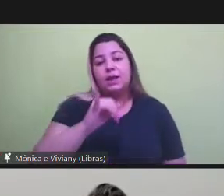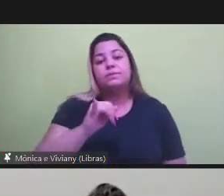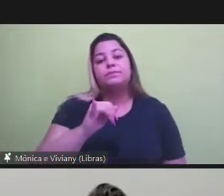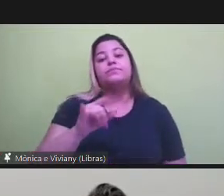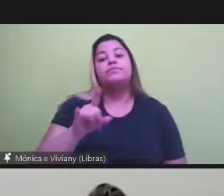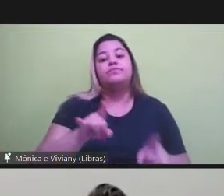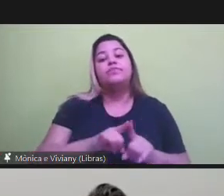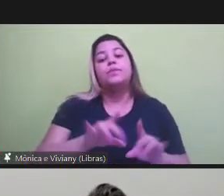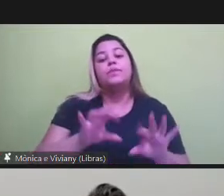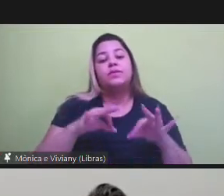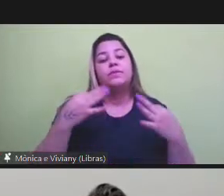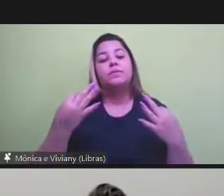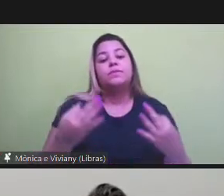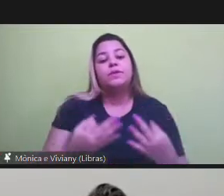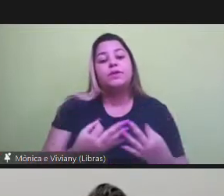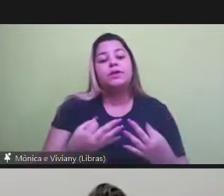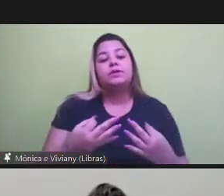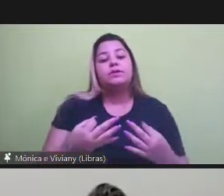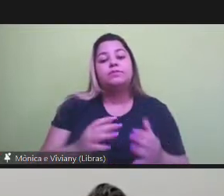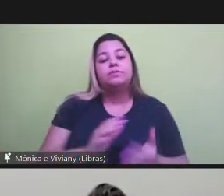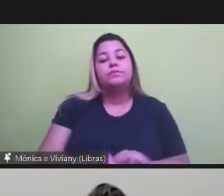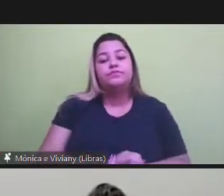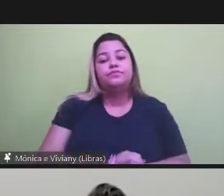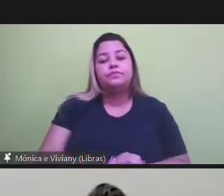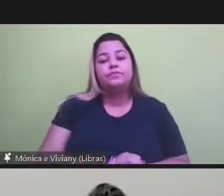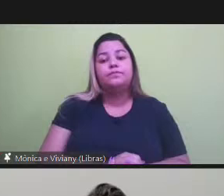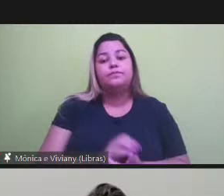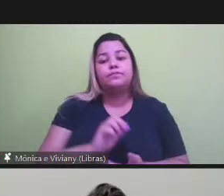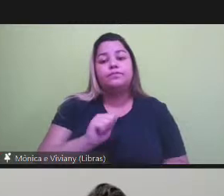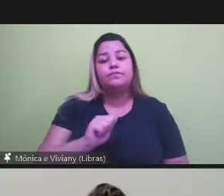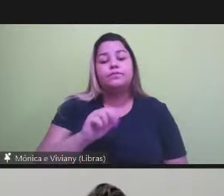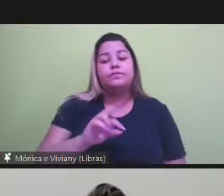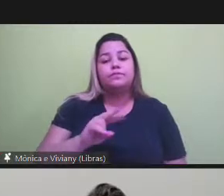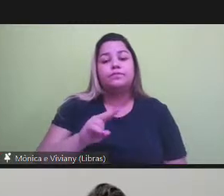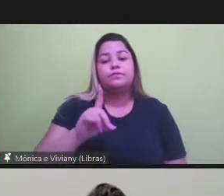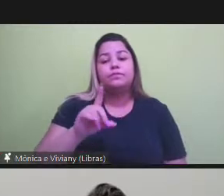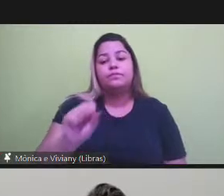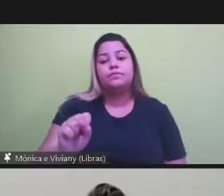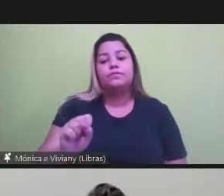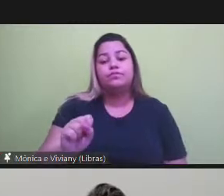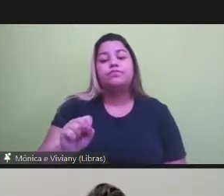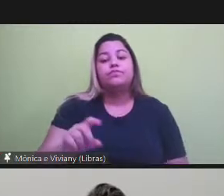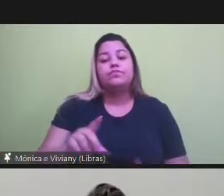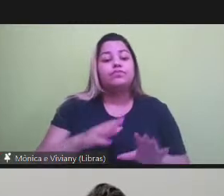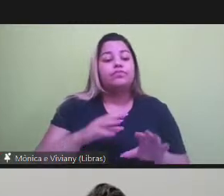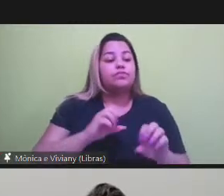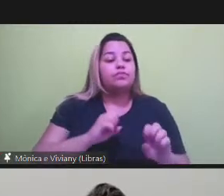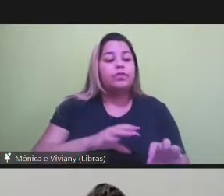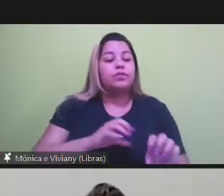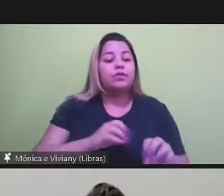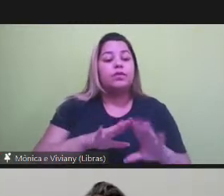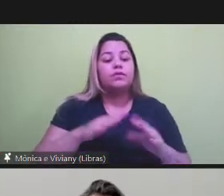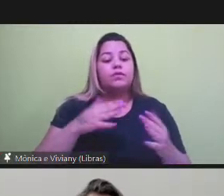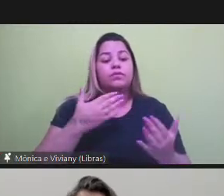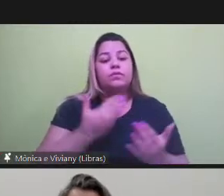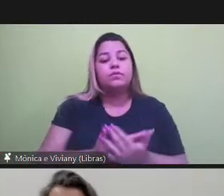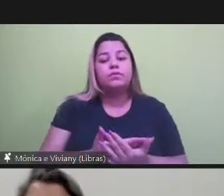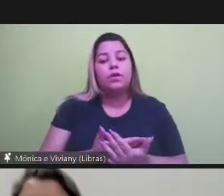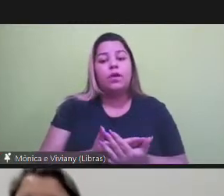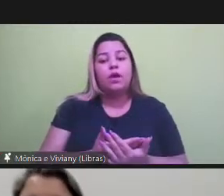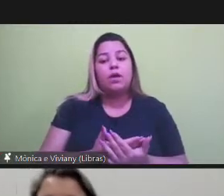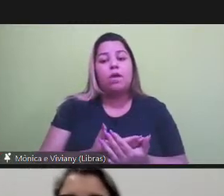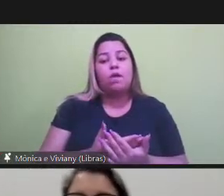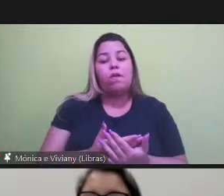parents and the families in what would be the activities for education for health in schools.